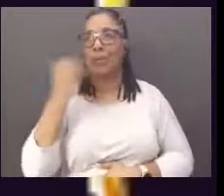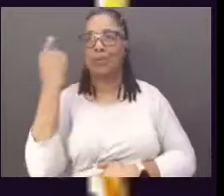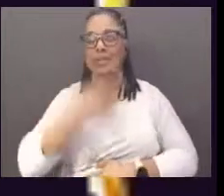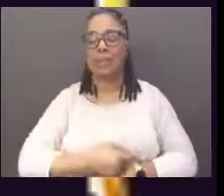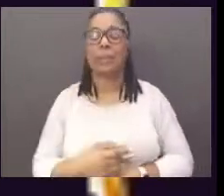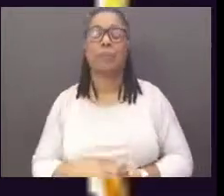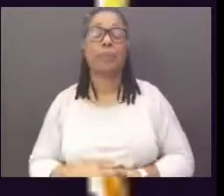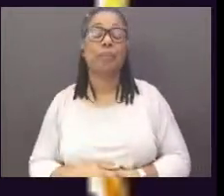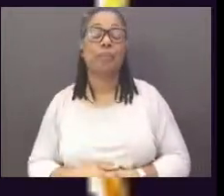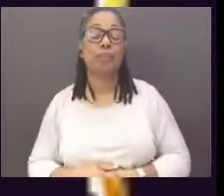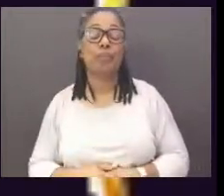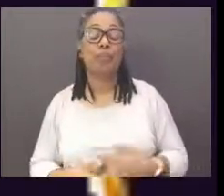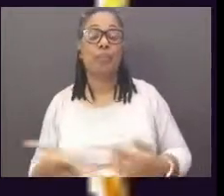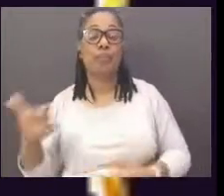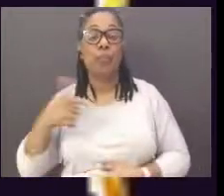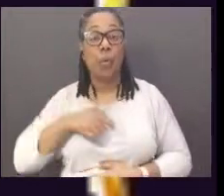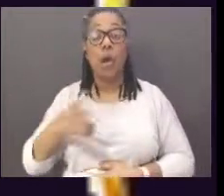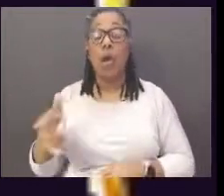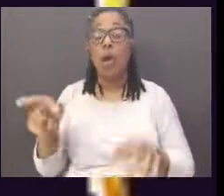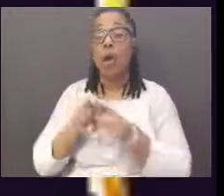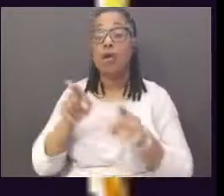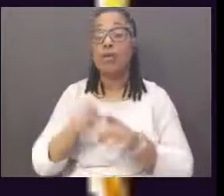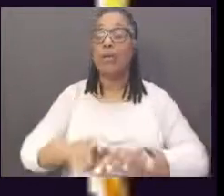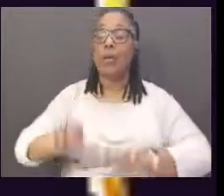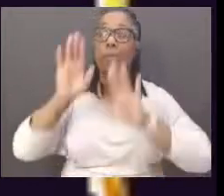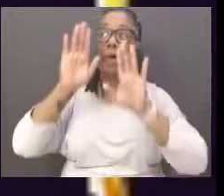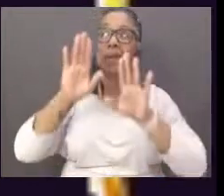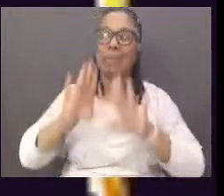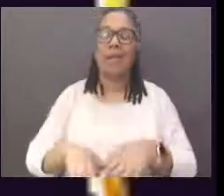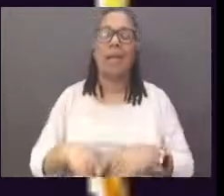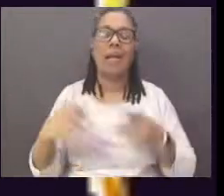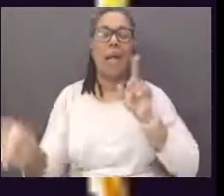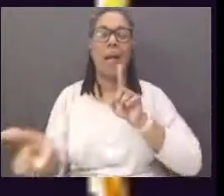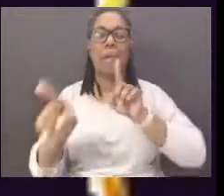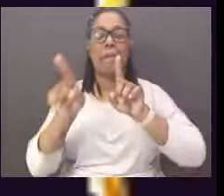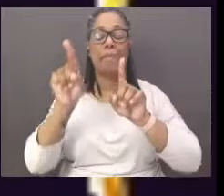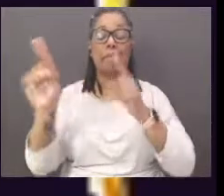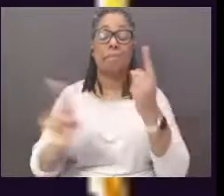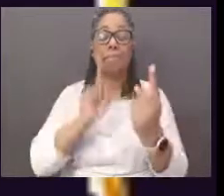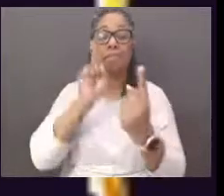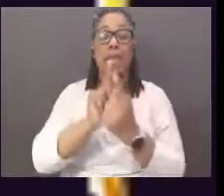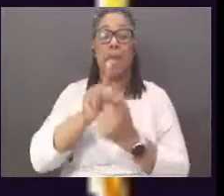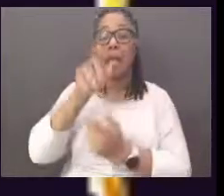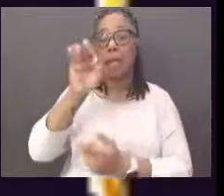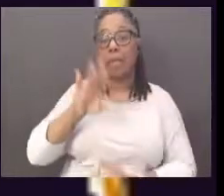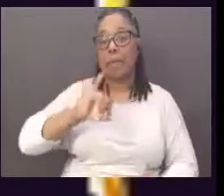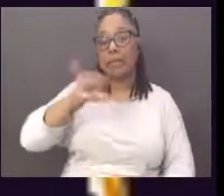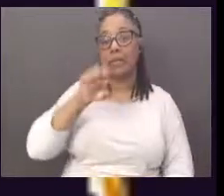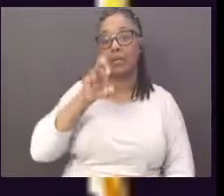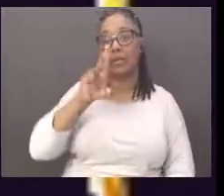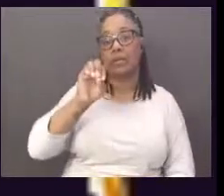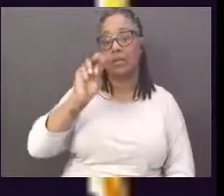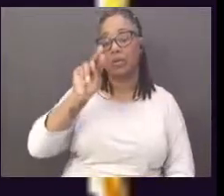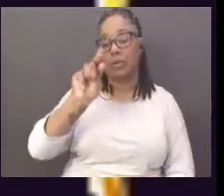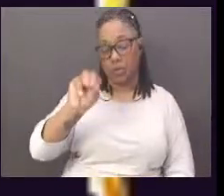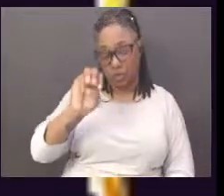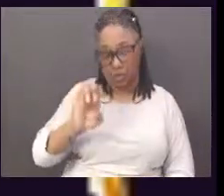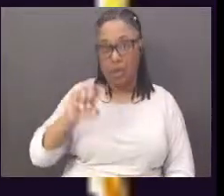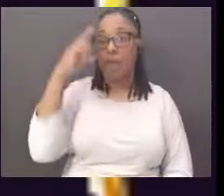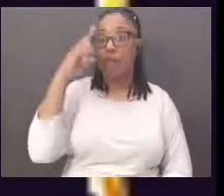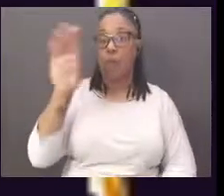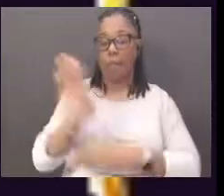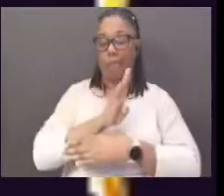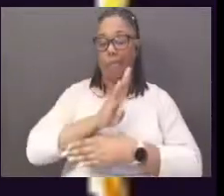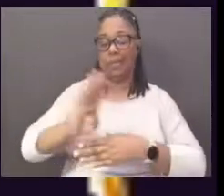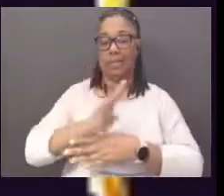got a chance to meet Pastor Jerome on a business call. Praise God that he put us together, because of that business call, we are now brothers and sisters